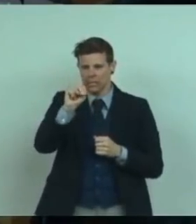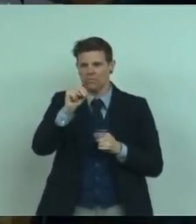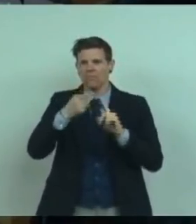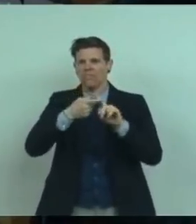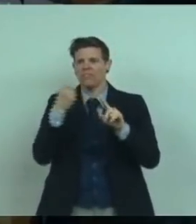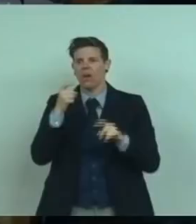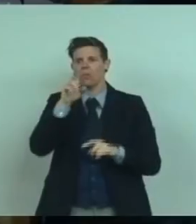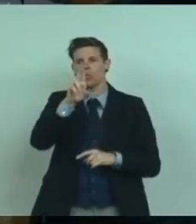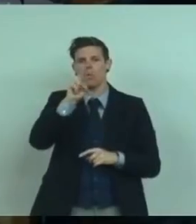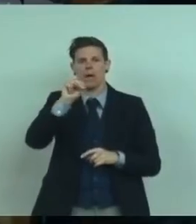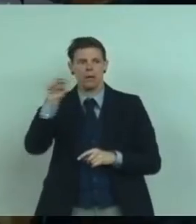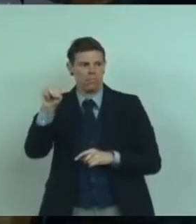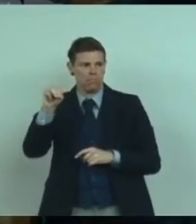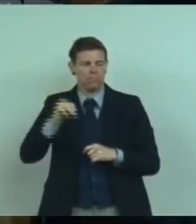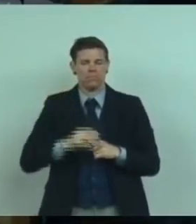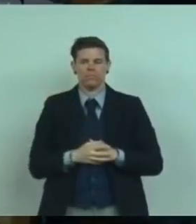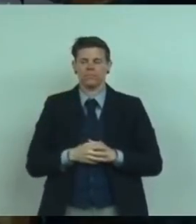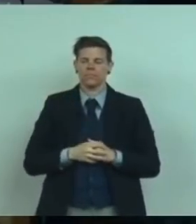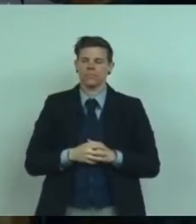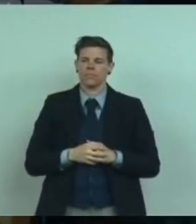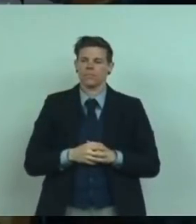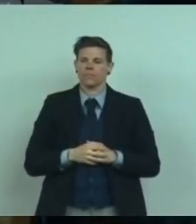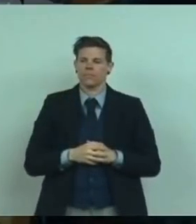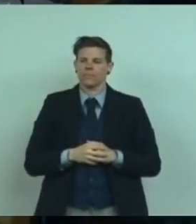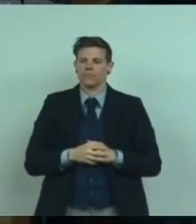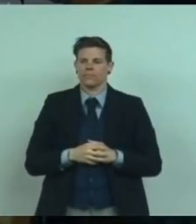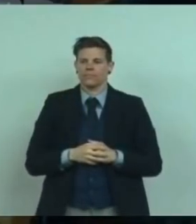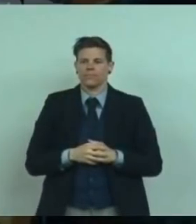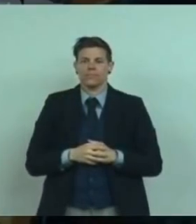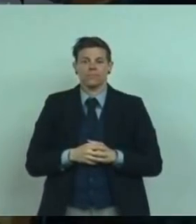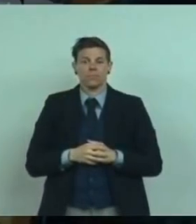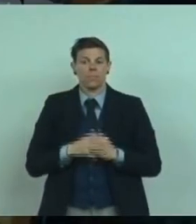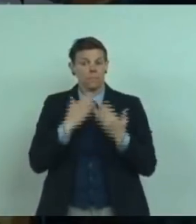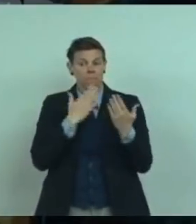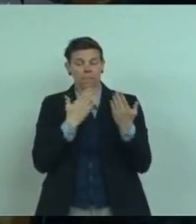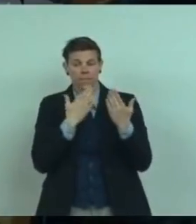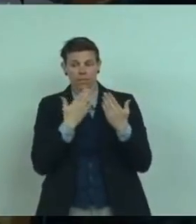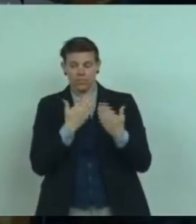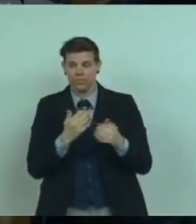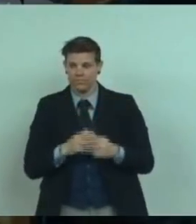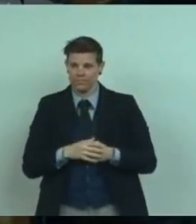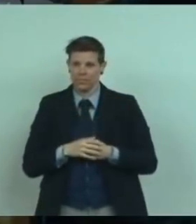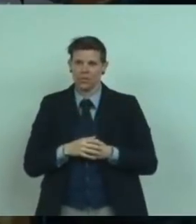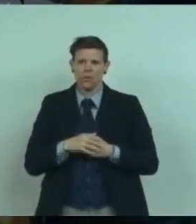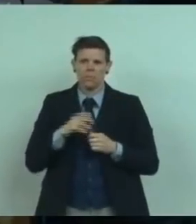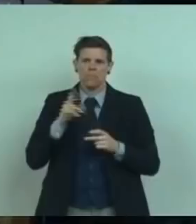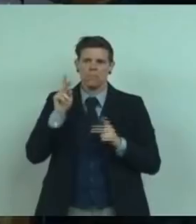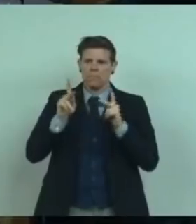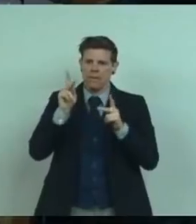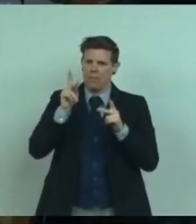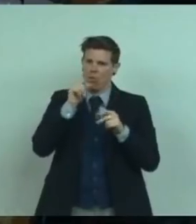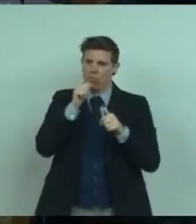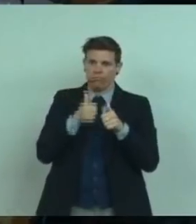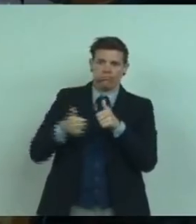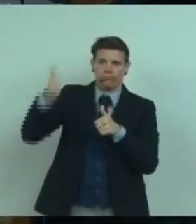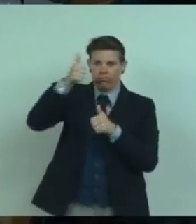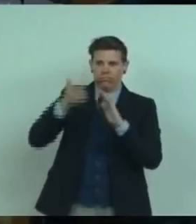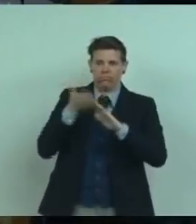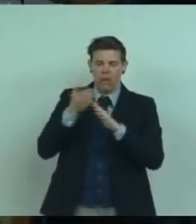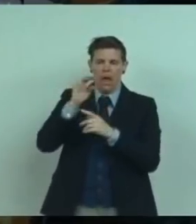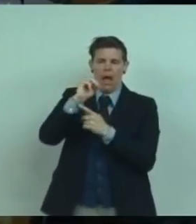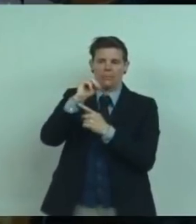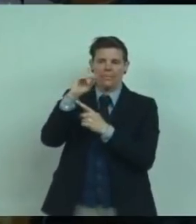Thank you. Yeah, officials from the Metropolitan Detention Center. Can you hear me? I